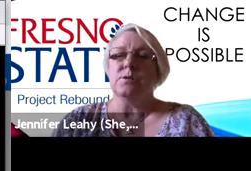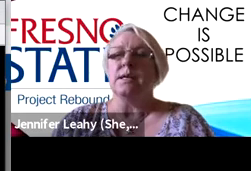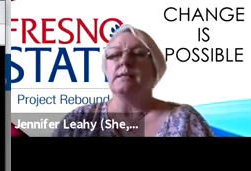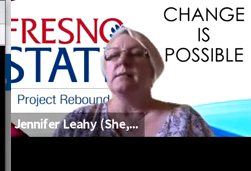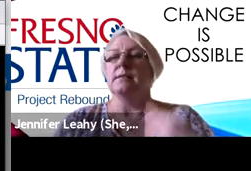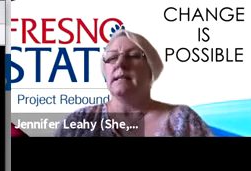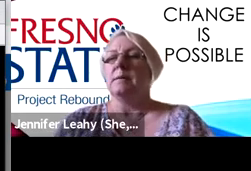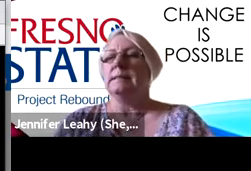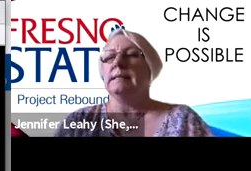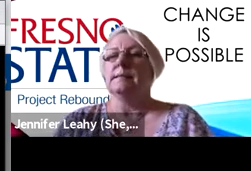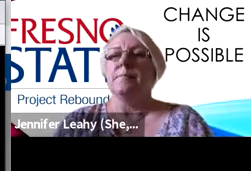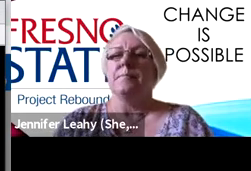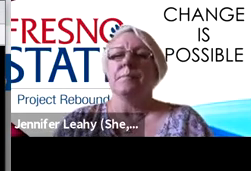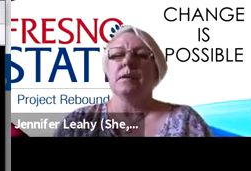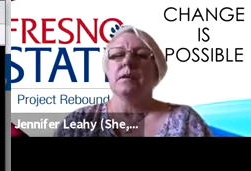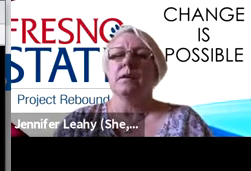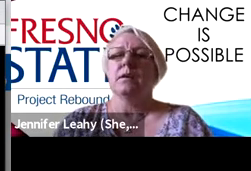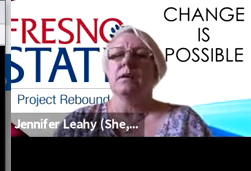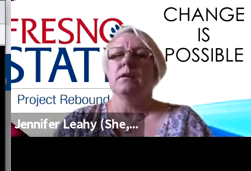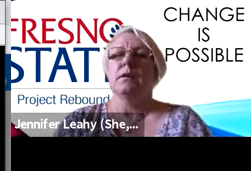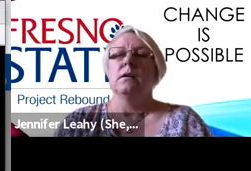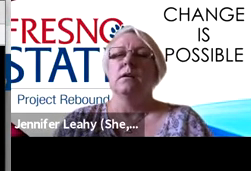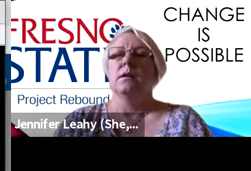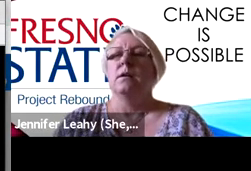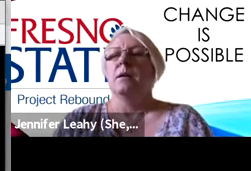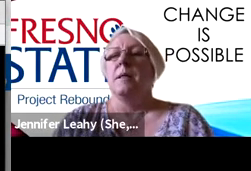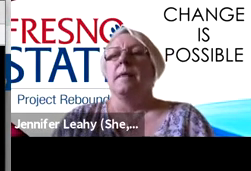as students. Next slide, please.